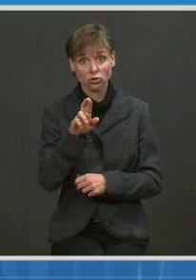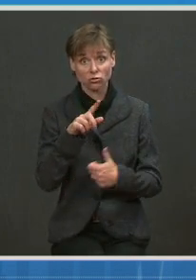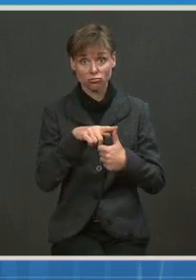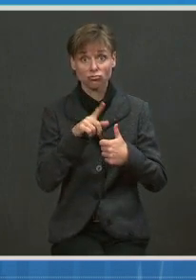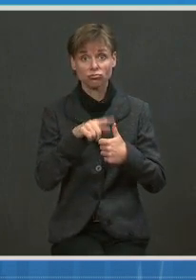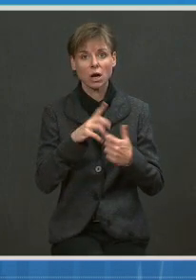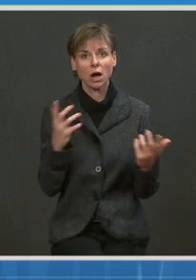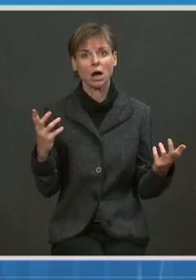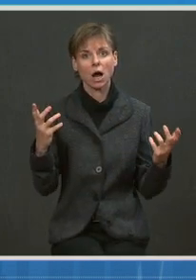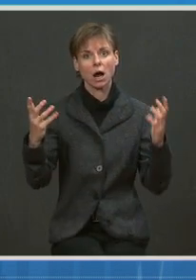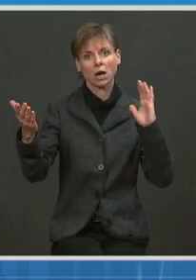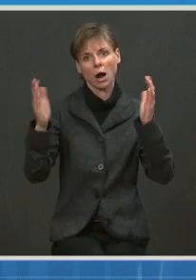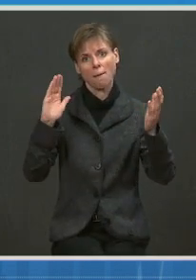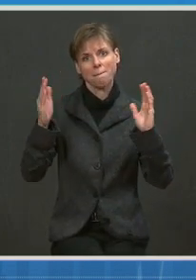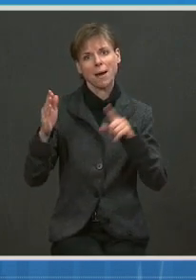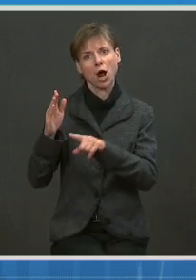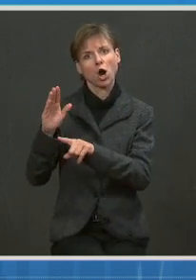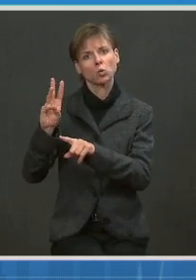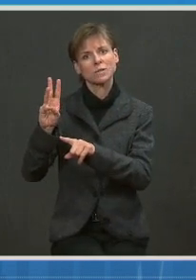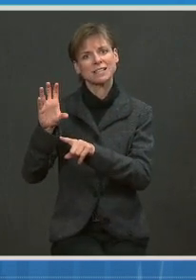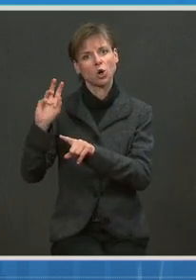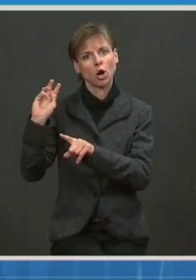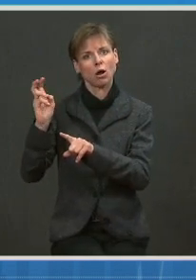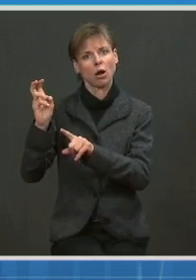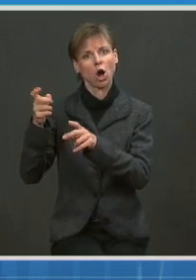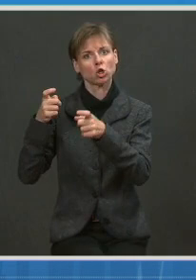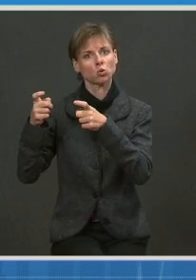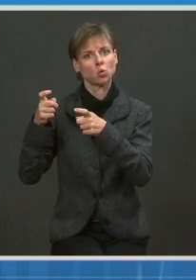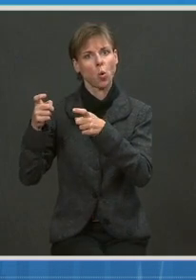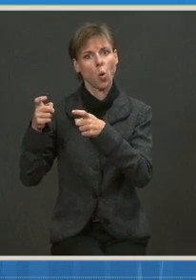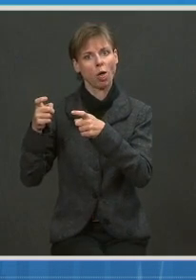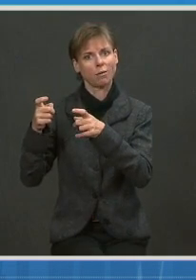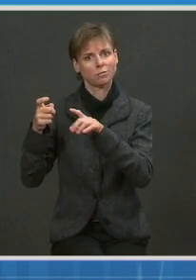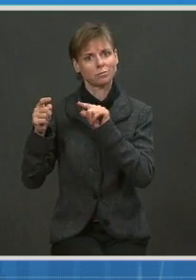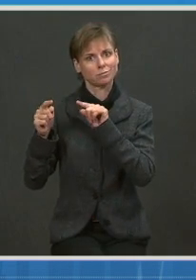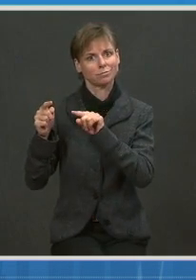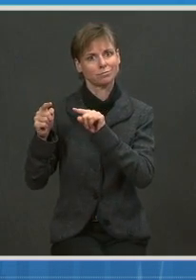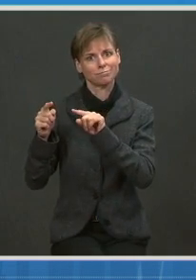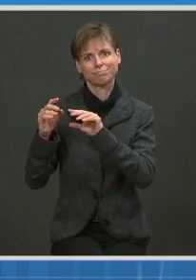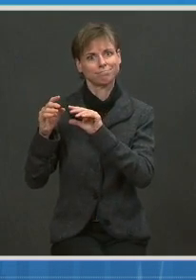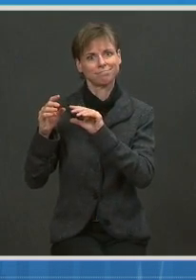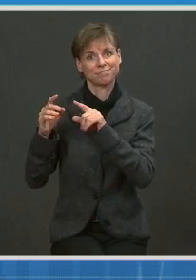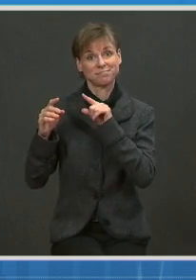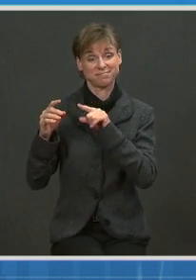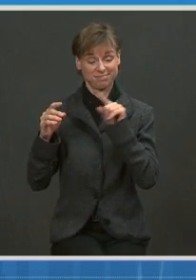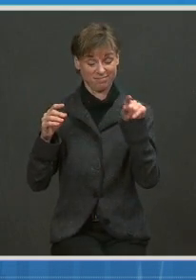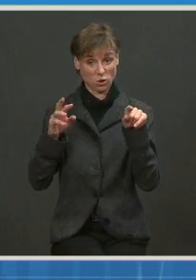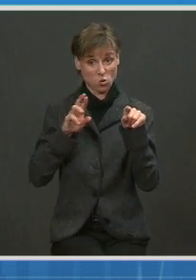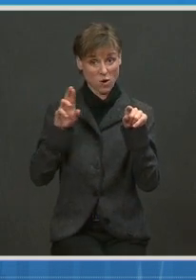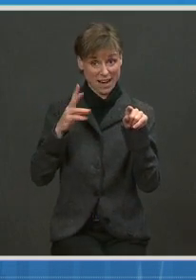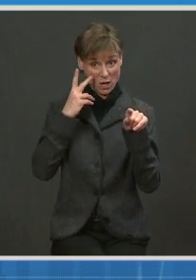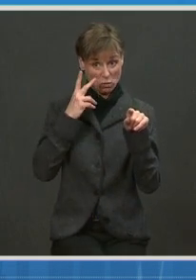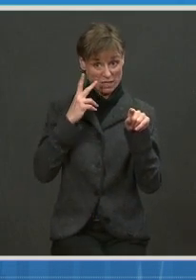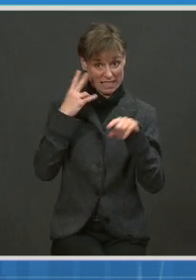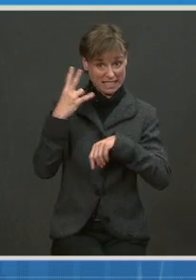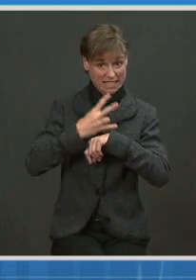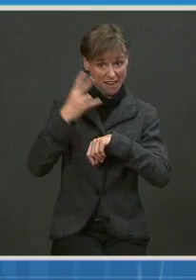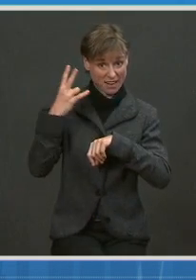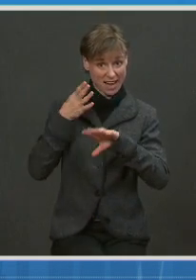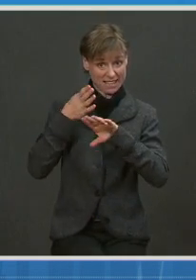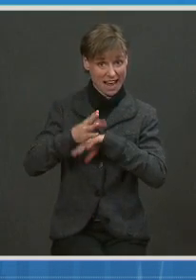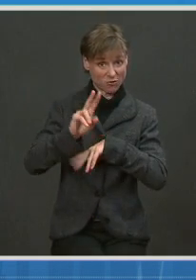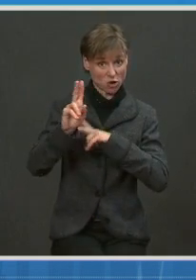against 600,000 controls. Look at the right-hand part of the slide. 7 or more days after the second